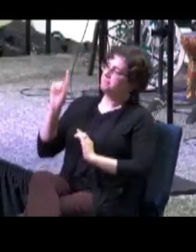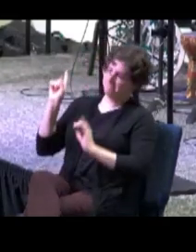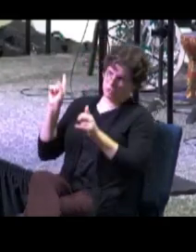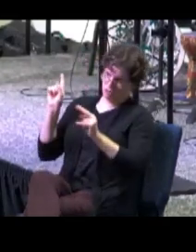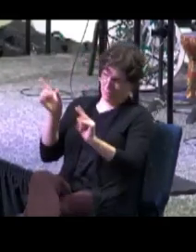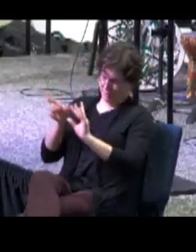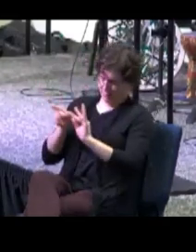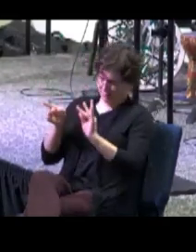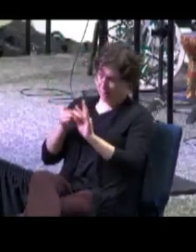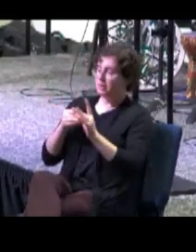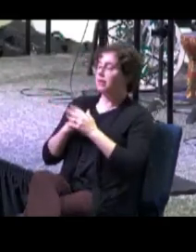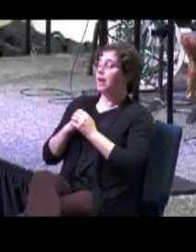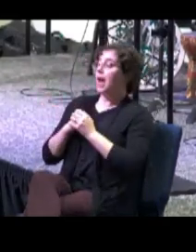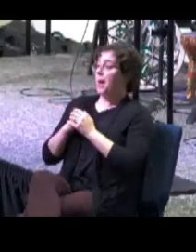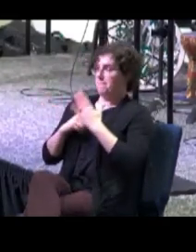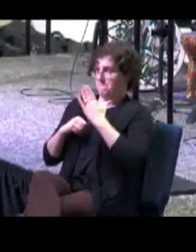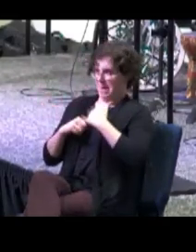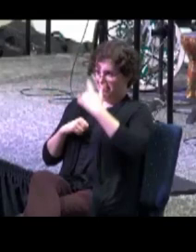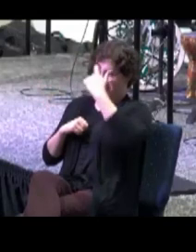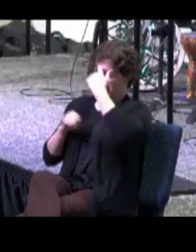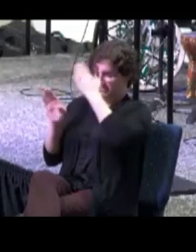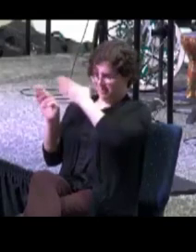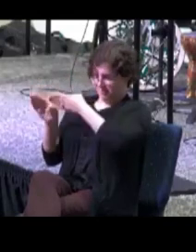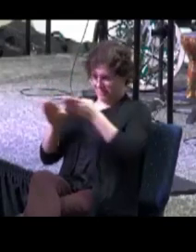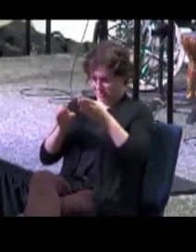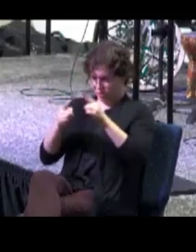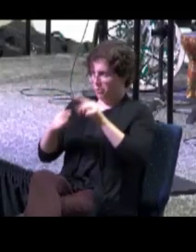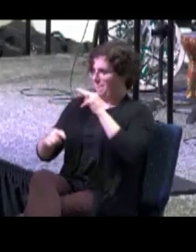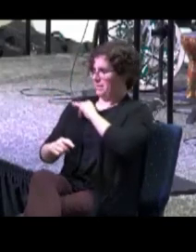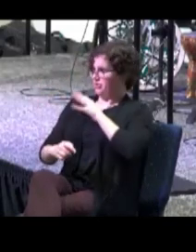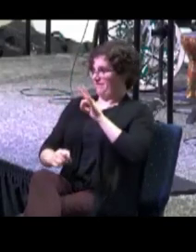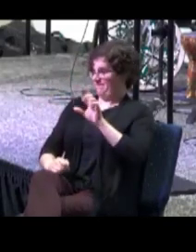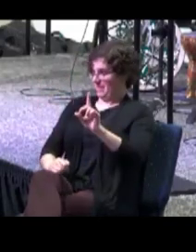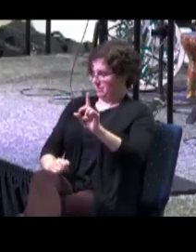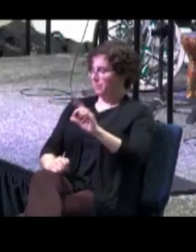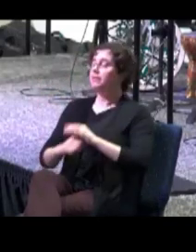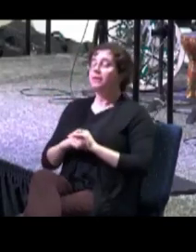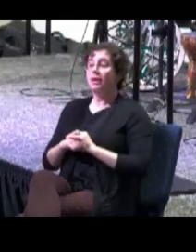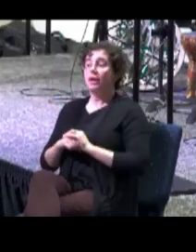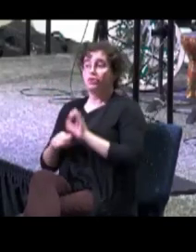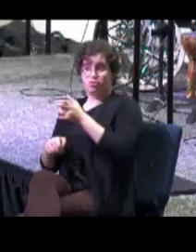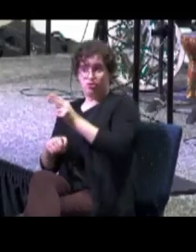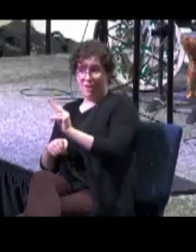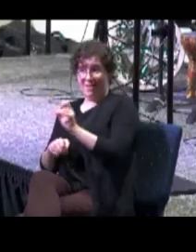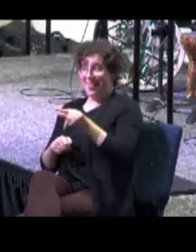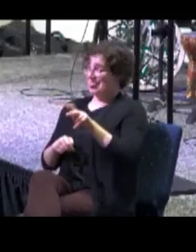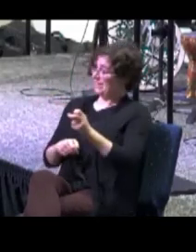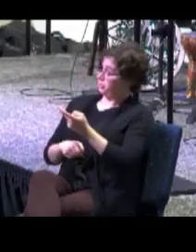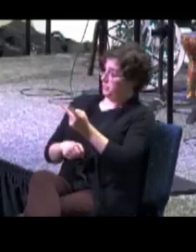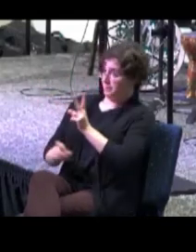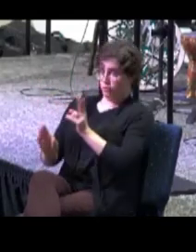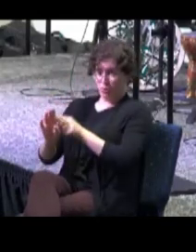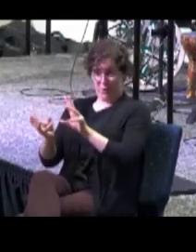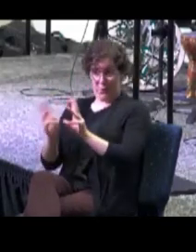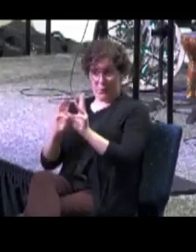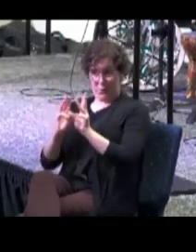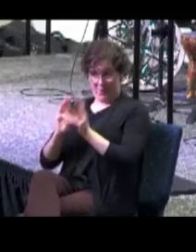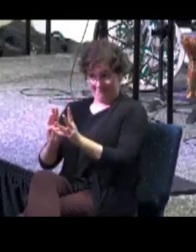whole orientation shifted toward the mission field. John and Elaine Beekman joined the Wycliffe Bible